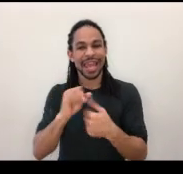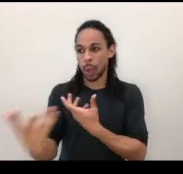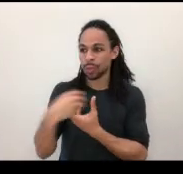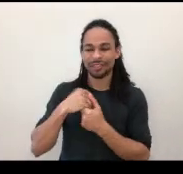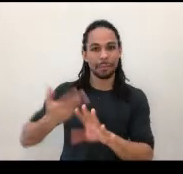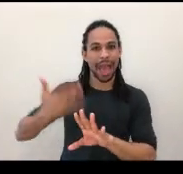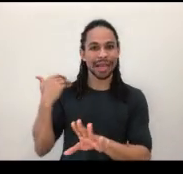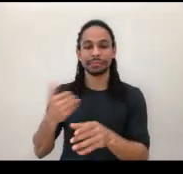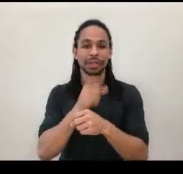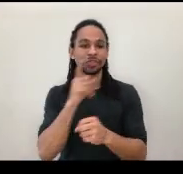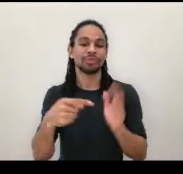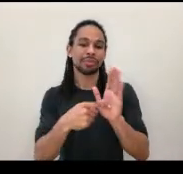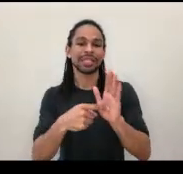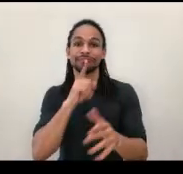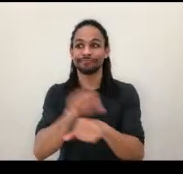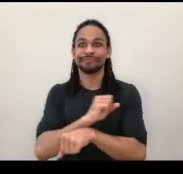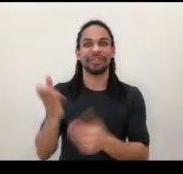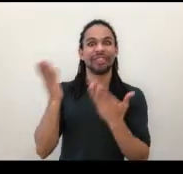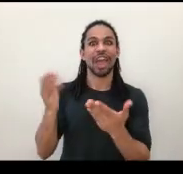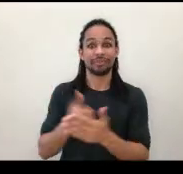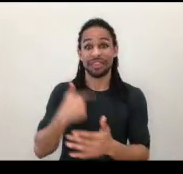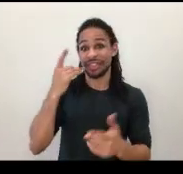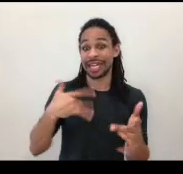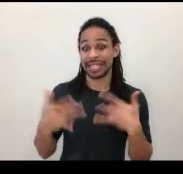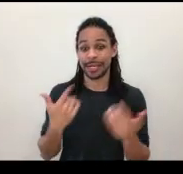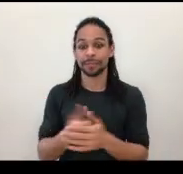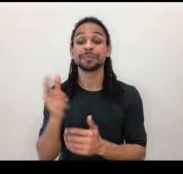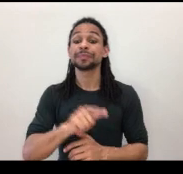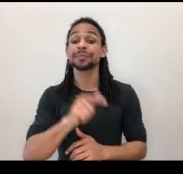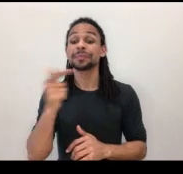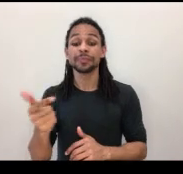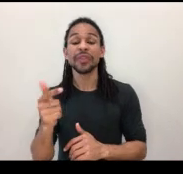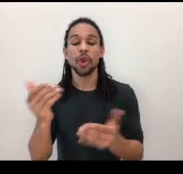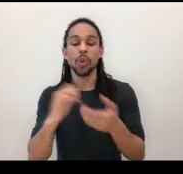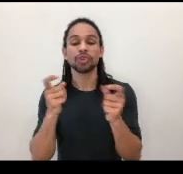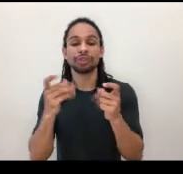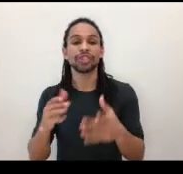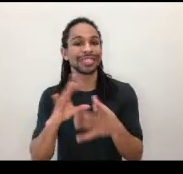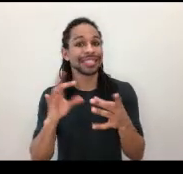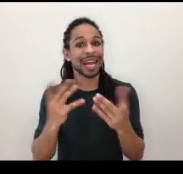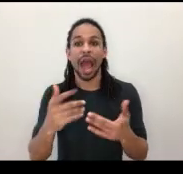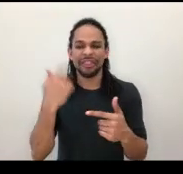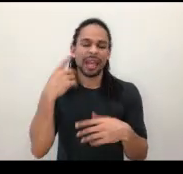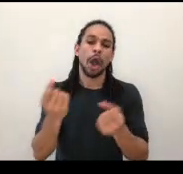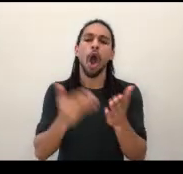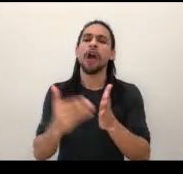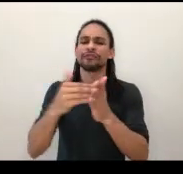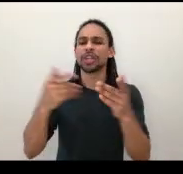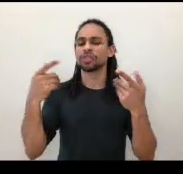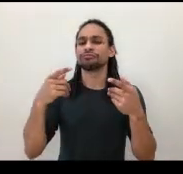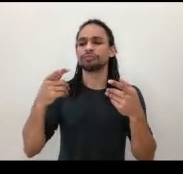there, which I think is really exciting. Yeah, and I think that so many times in the industry, when you're trying